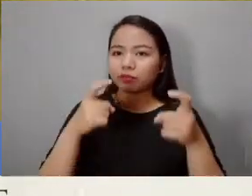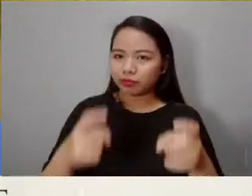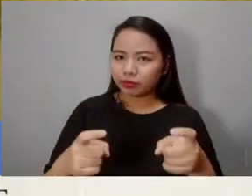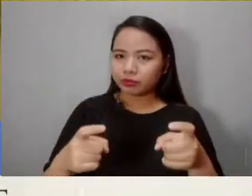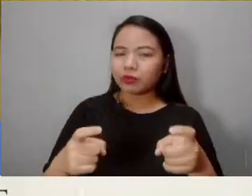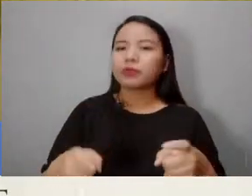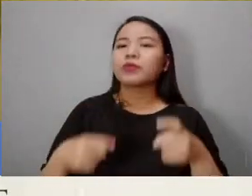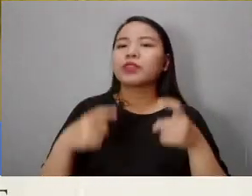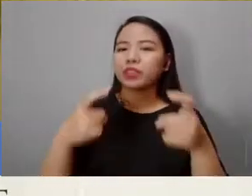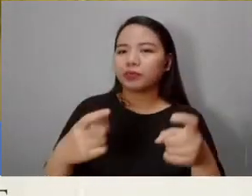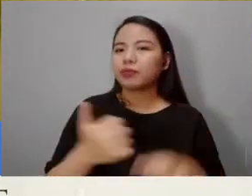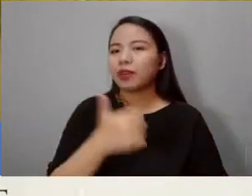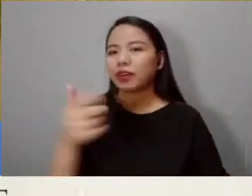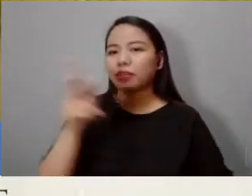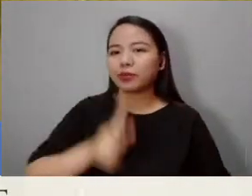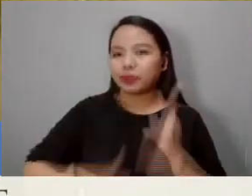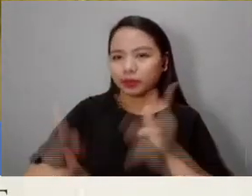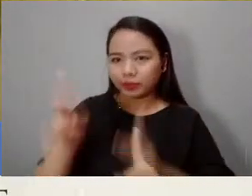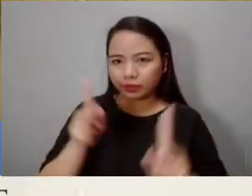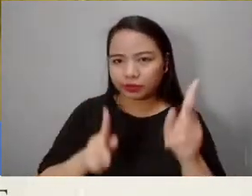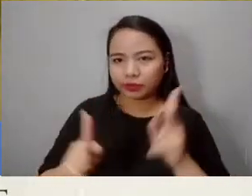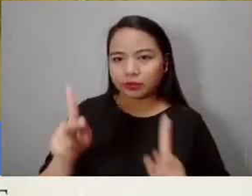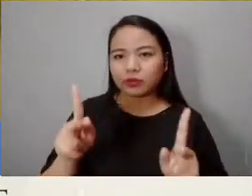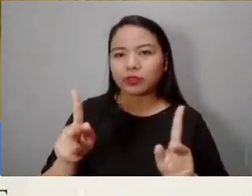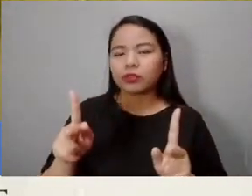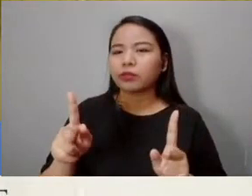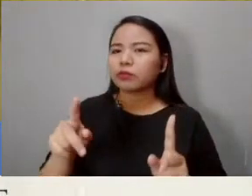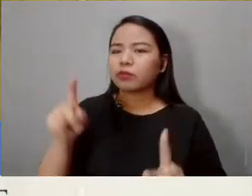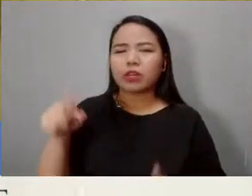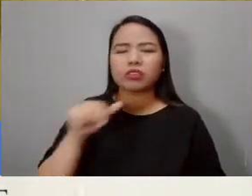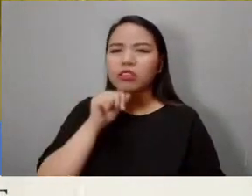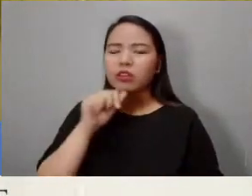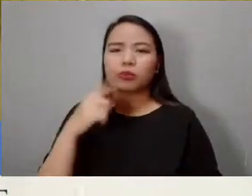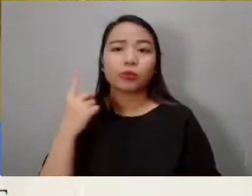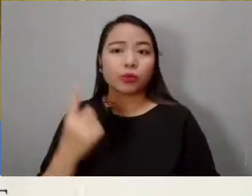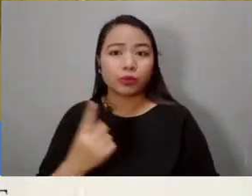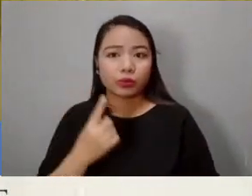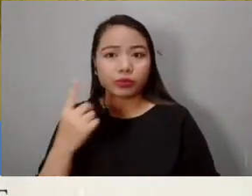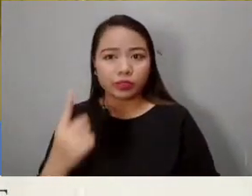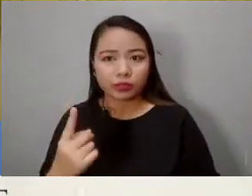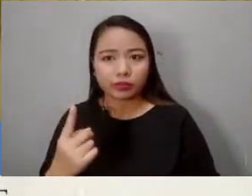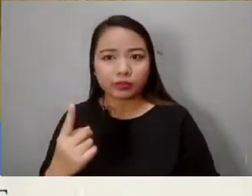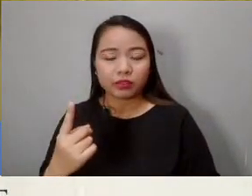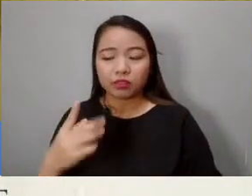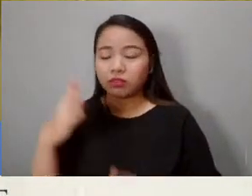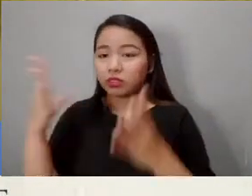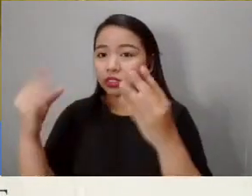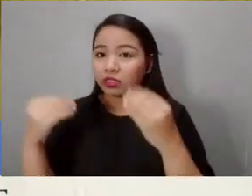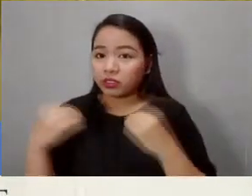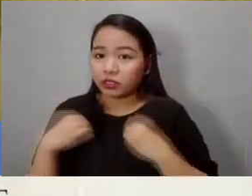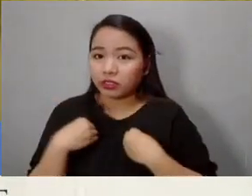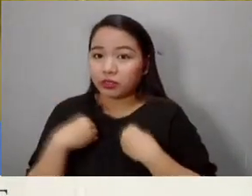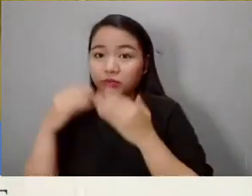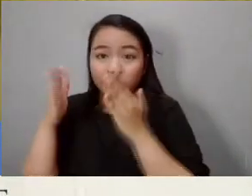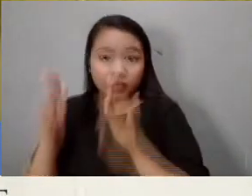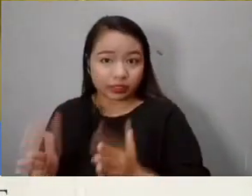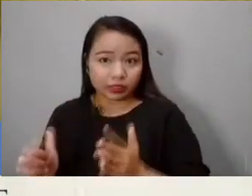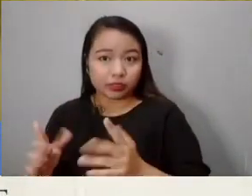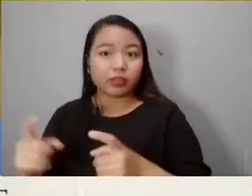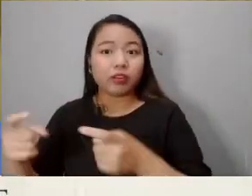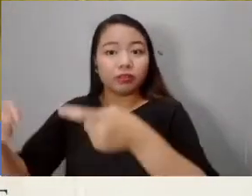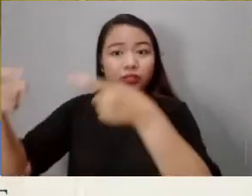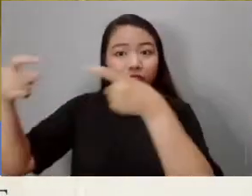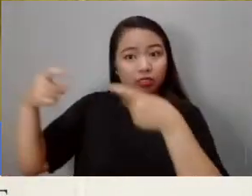others. We should not just be recipients of the gift.